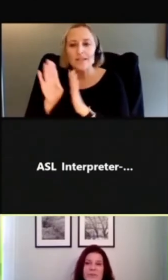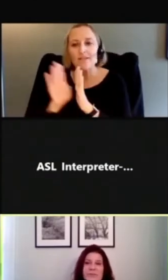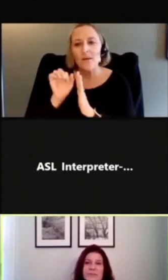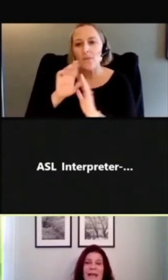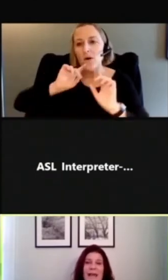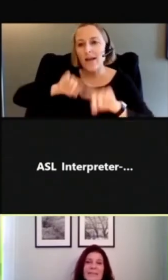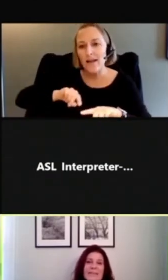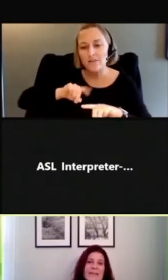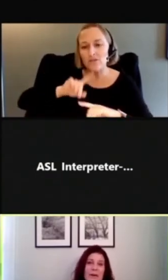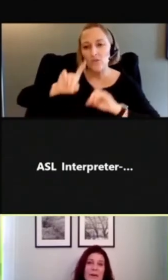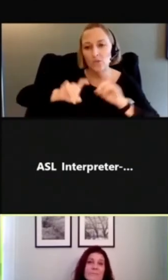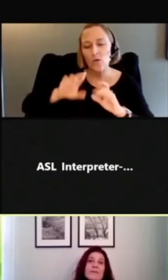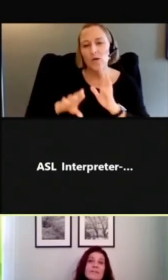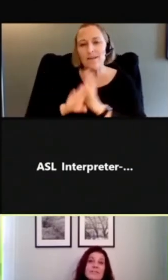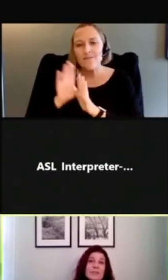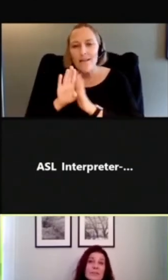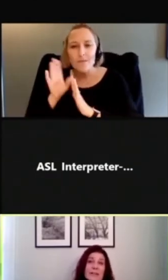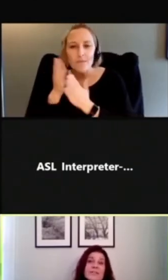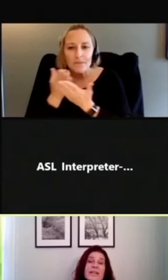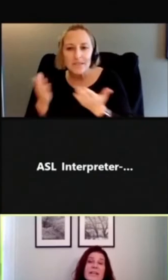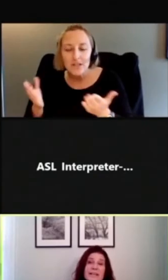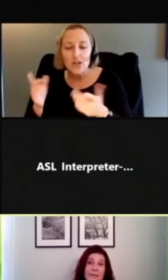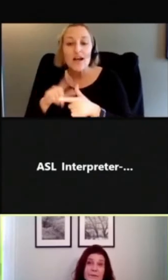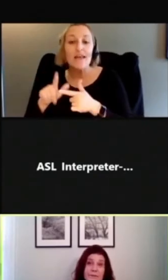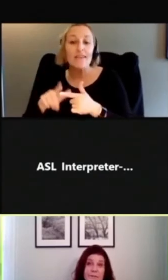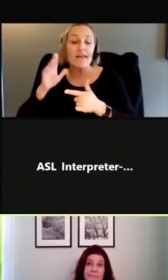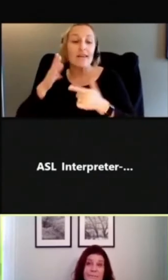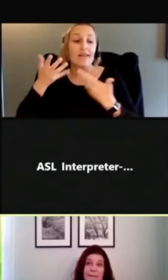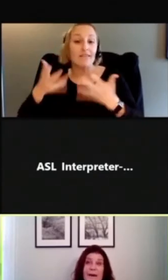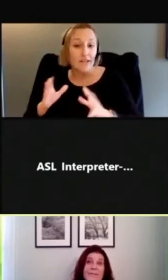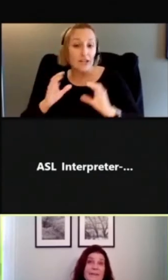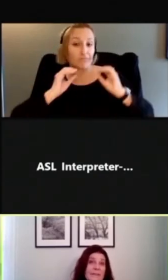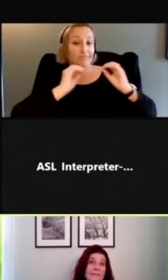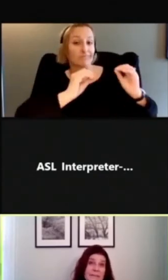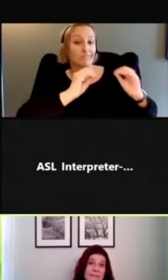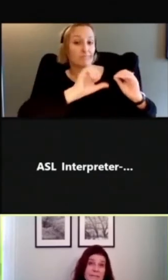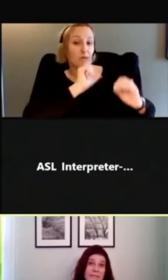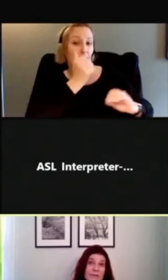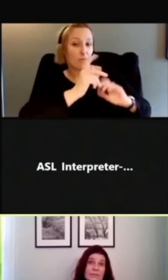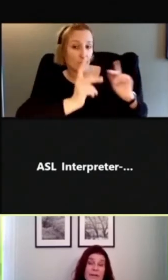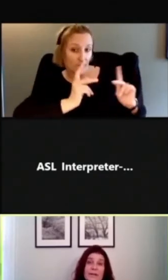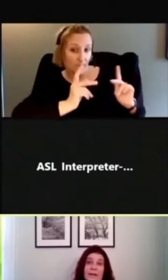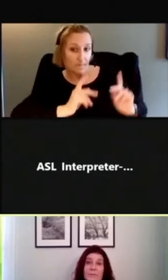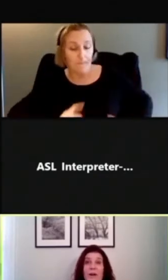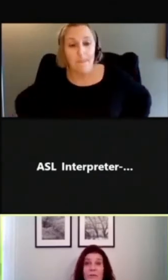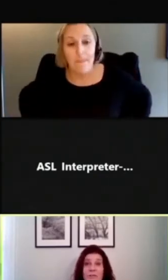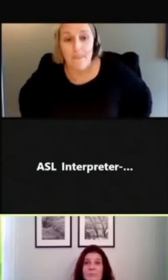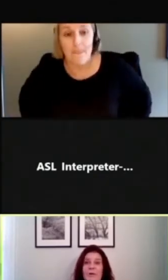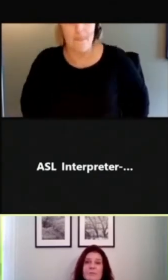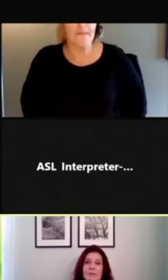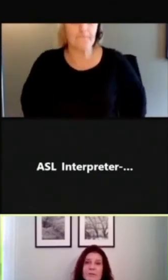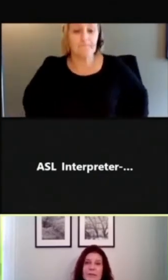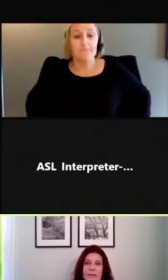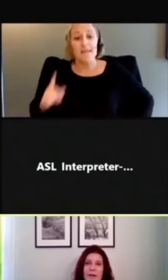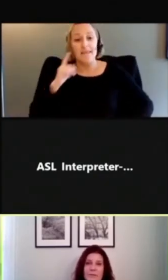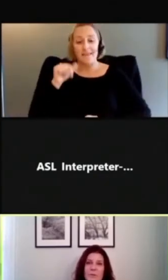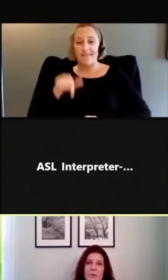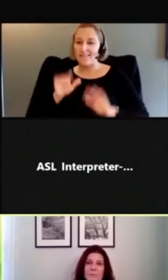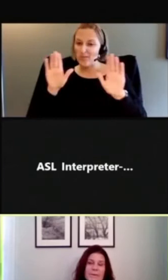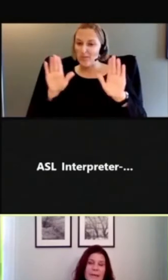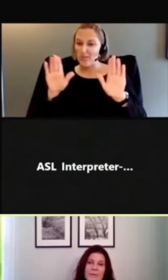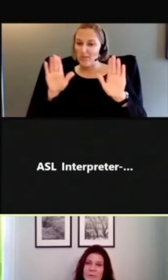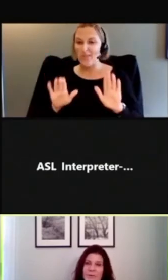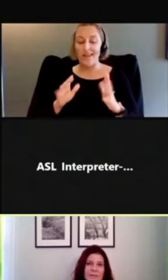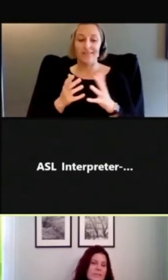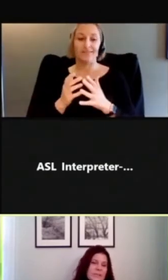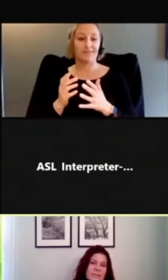developing a material, and then they are in turn educating others. I think that this is another great partnership opportunity